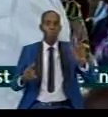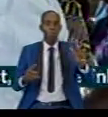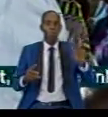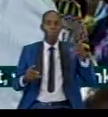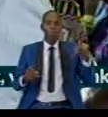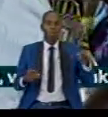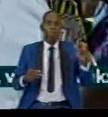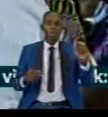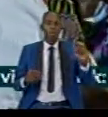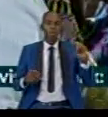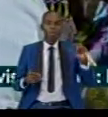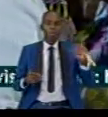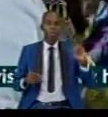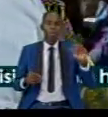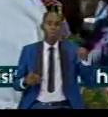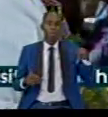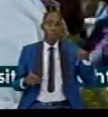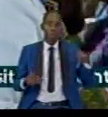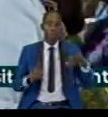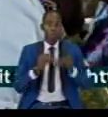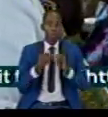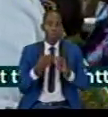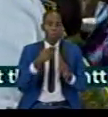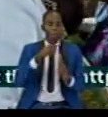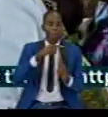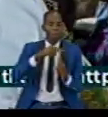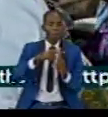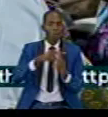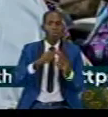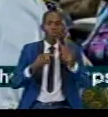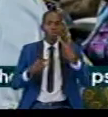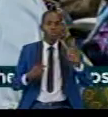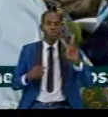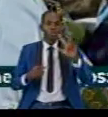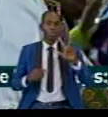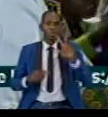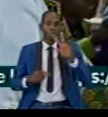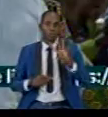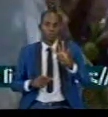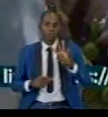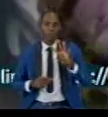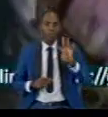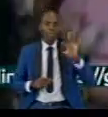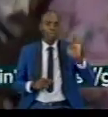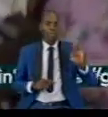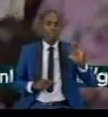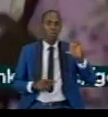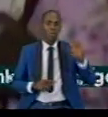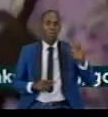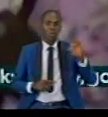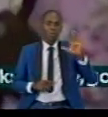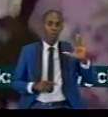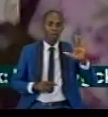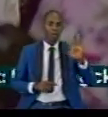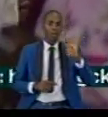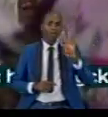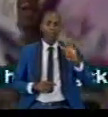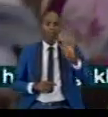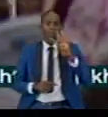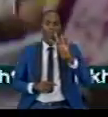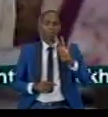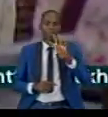number is plus two three four nine one five four four four